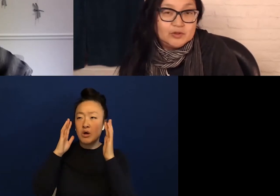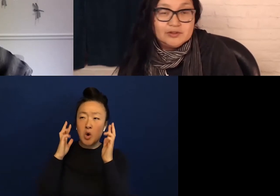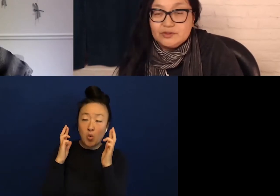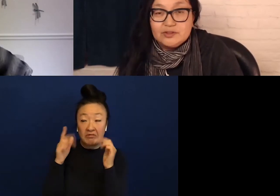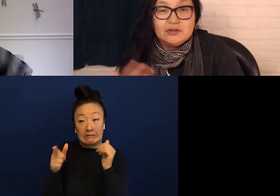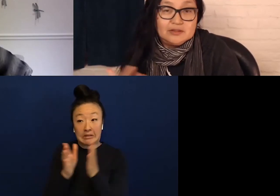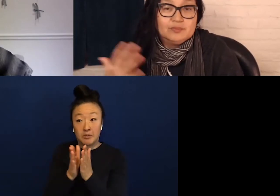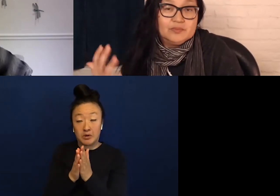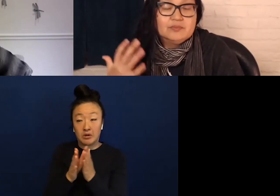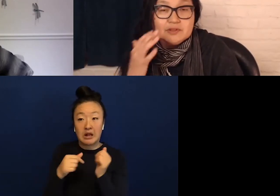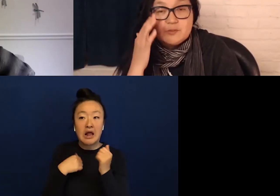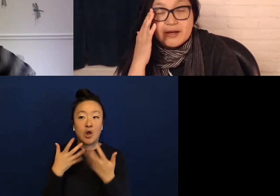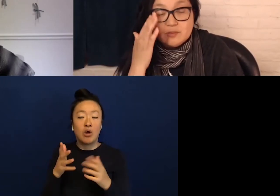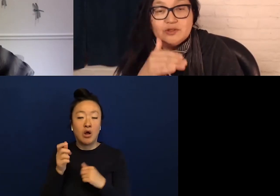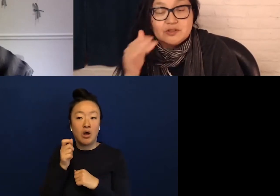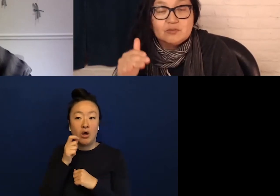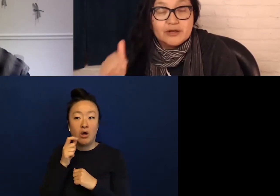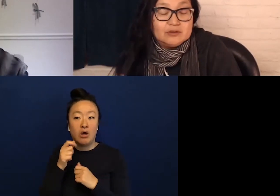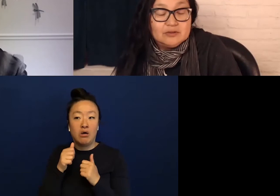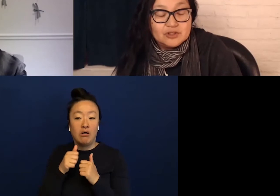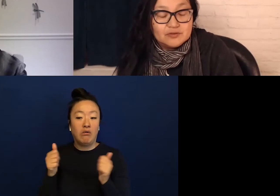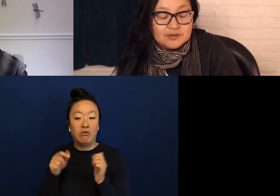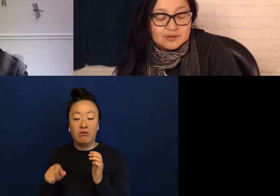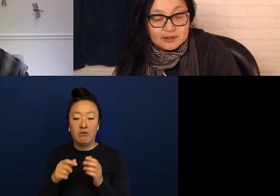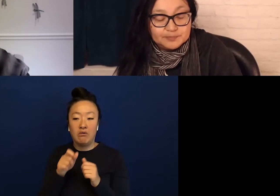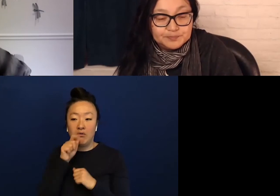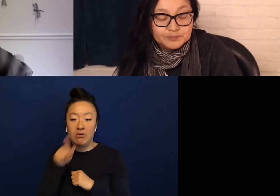No spoilers. The spine of the book is to walk you through